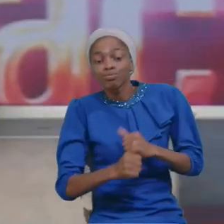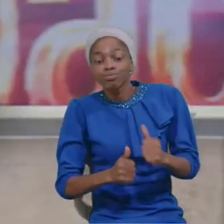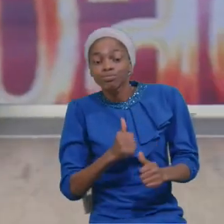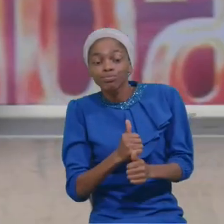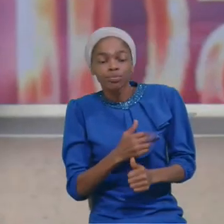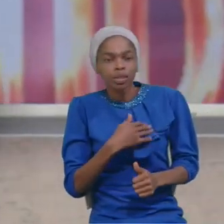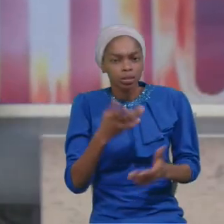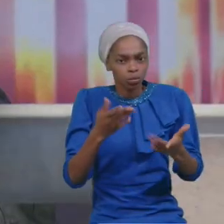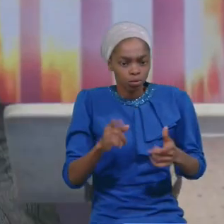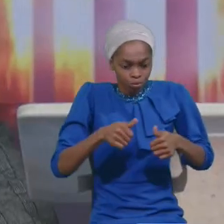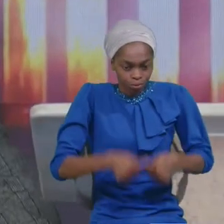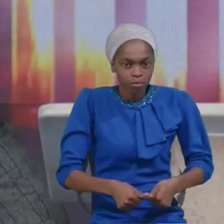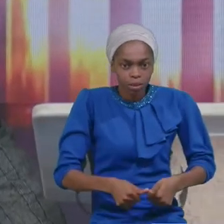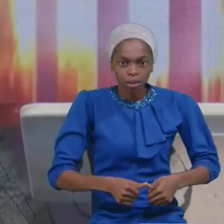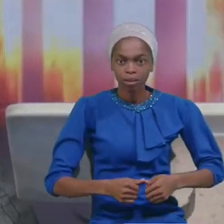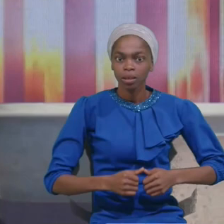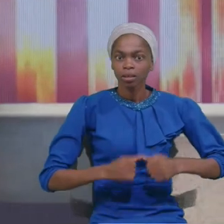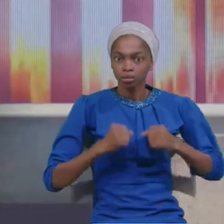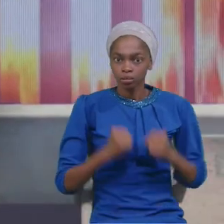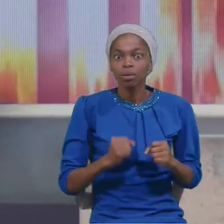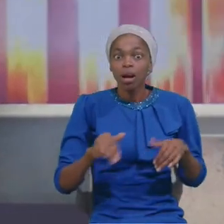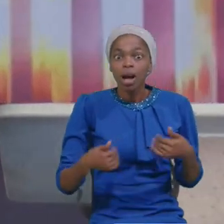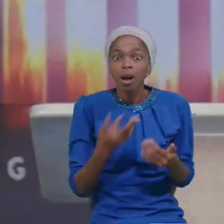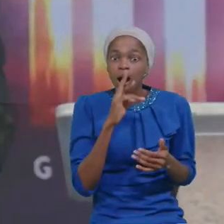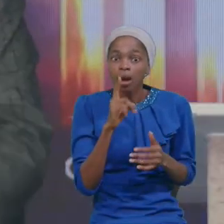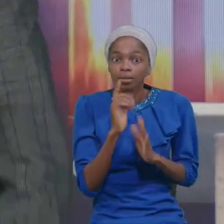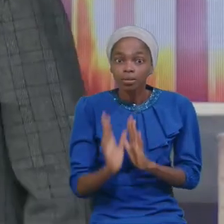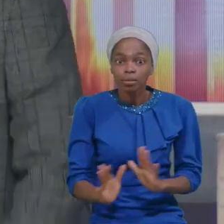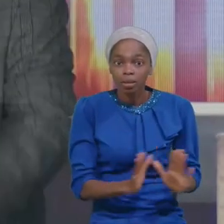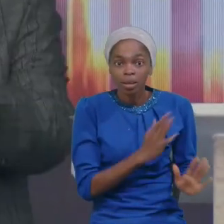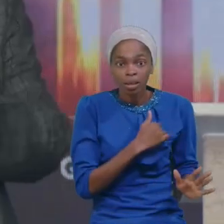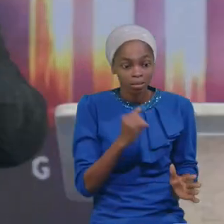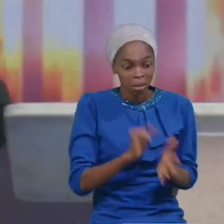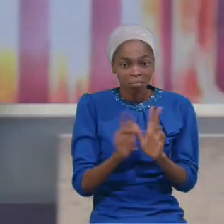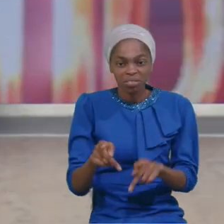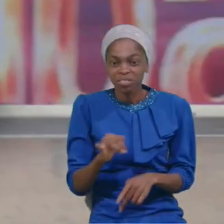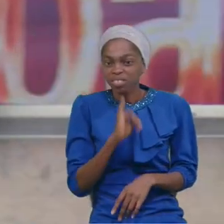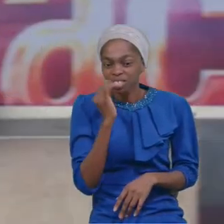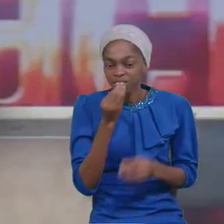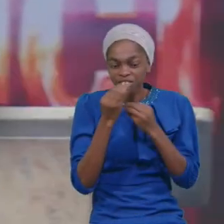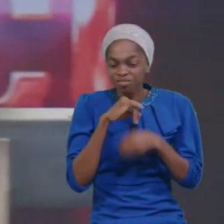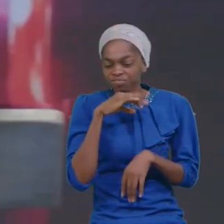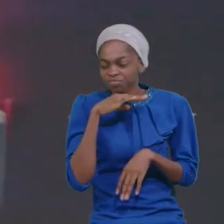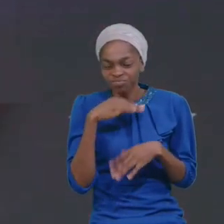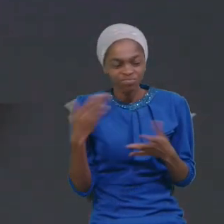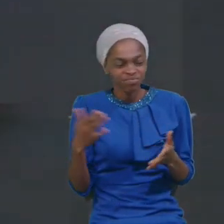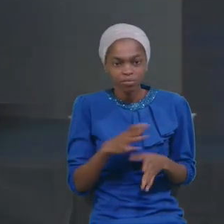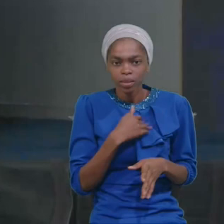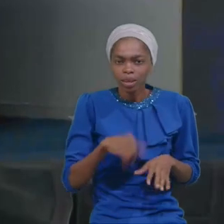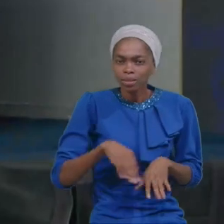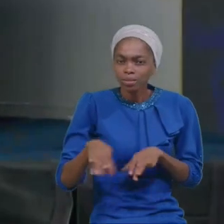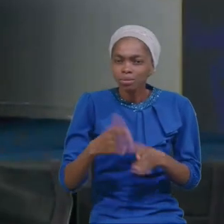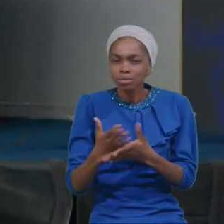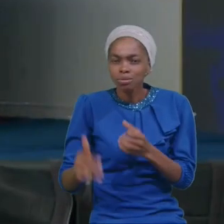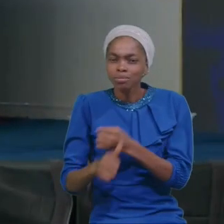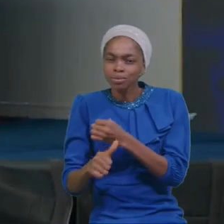junk and he's doing risky things that could kill him and destroy him. That's the greatest fool